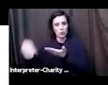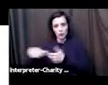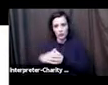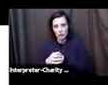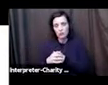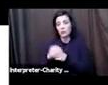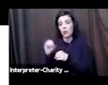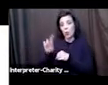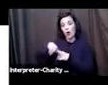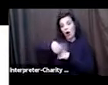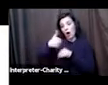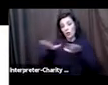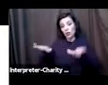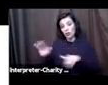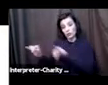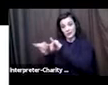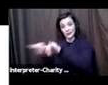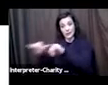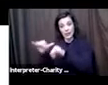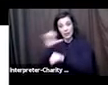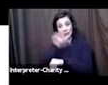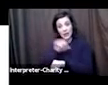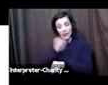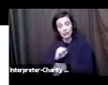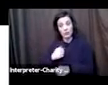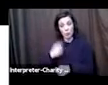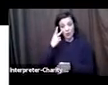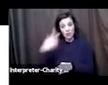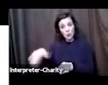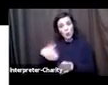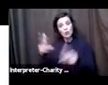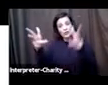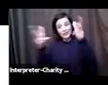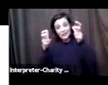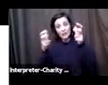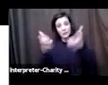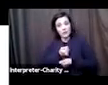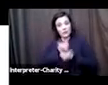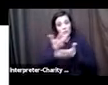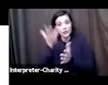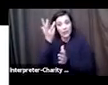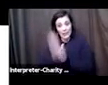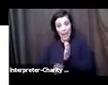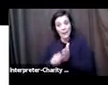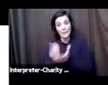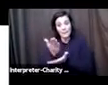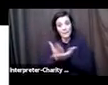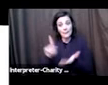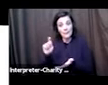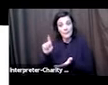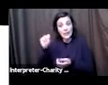other children their age? Are we seeing a significant receptive expressive language gap? So for